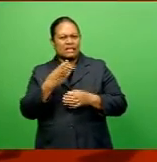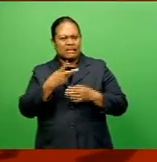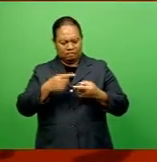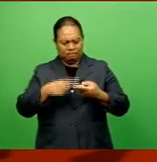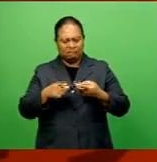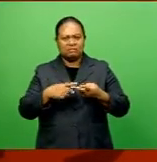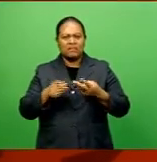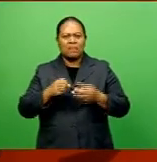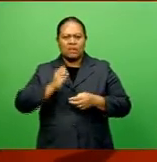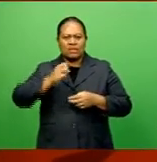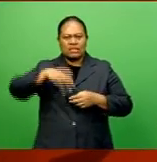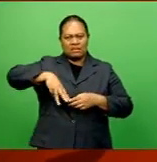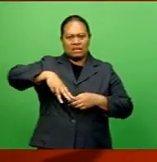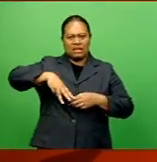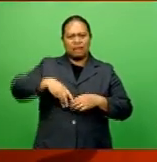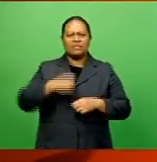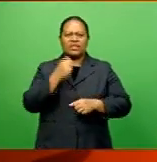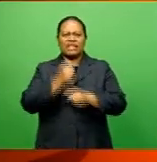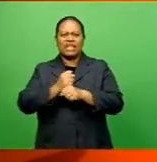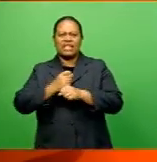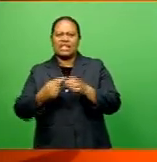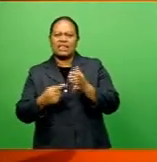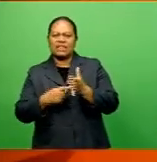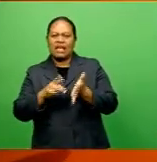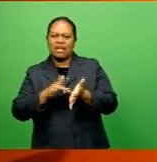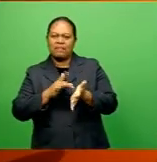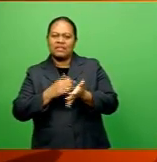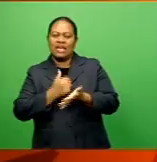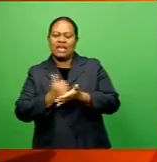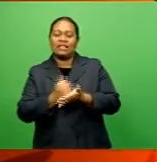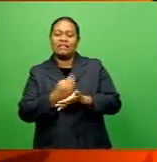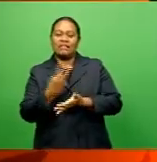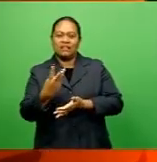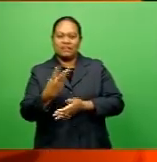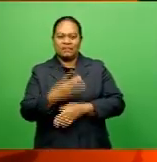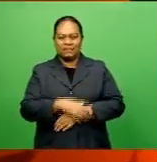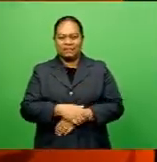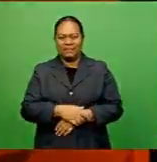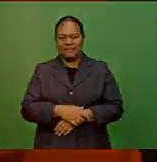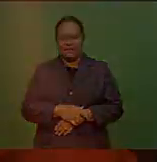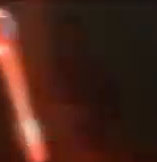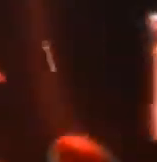features on Samsung's rugged Galaxy Tab Active 3. This and more coming up.